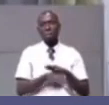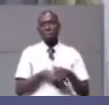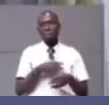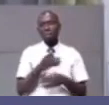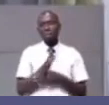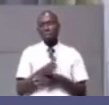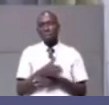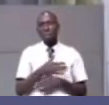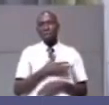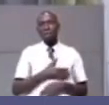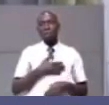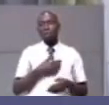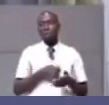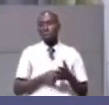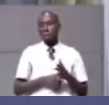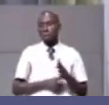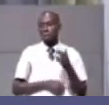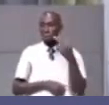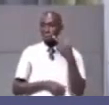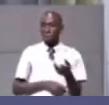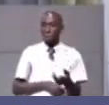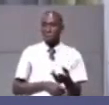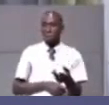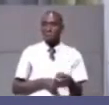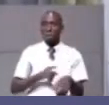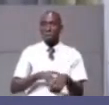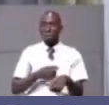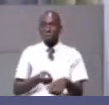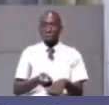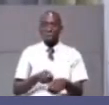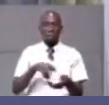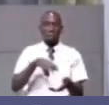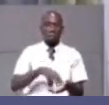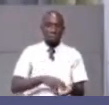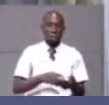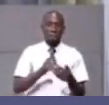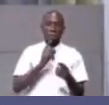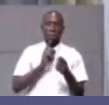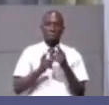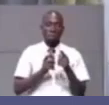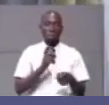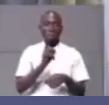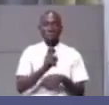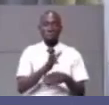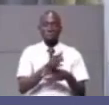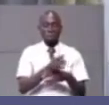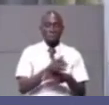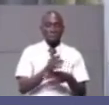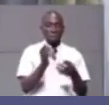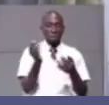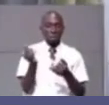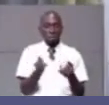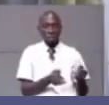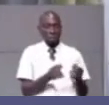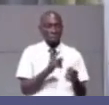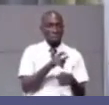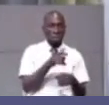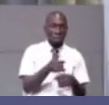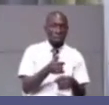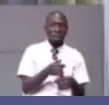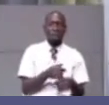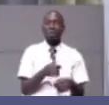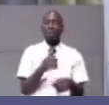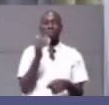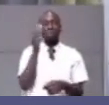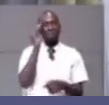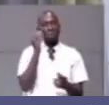up this matter. Because you can see, whenever you're on this floor, and you see one minister inviting the other, you